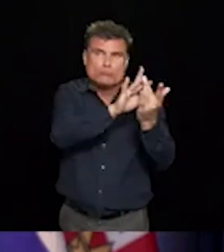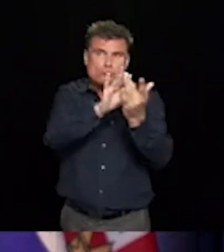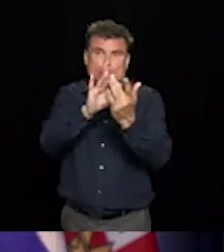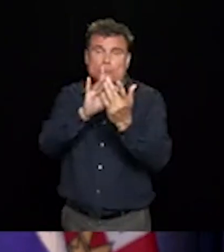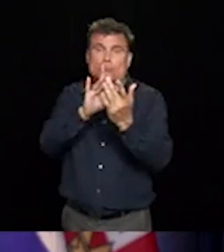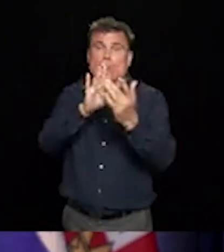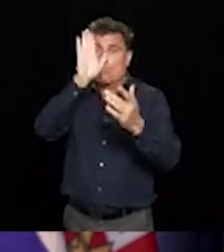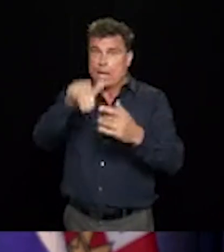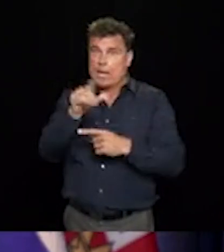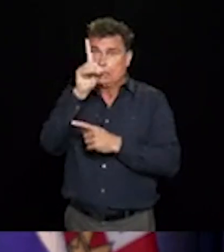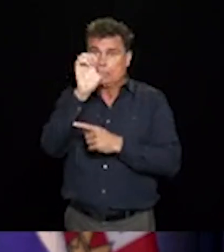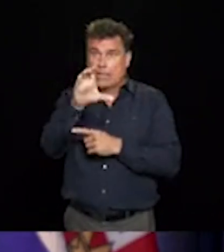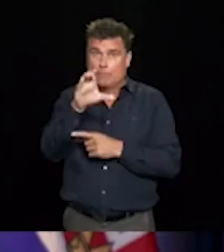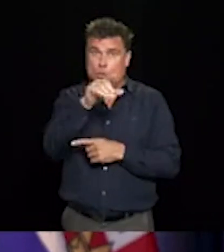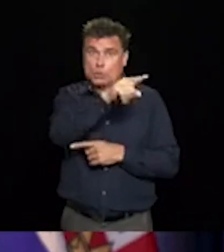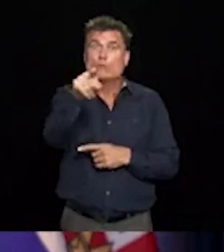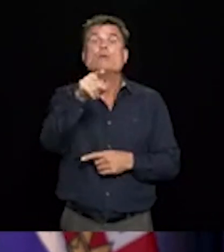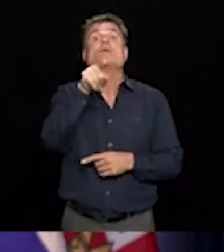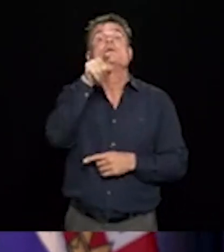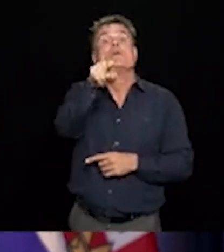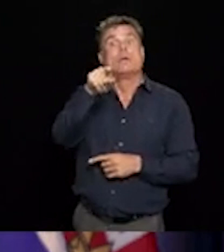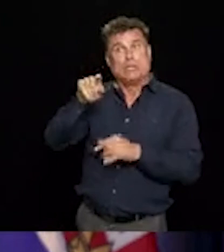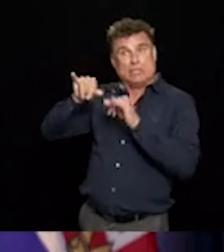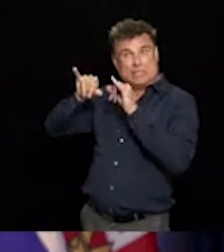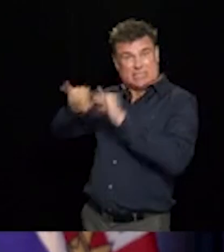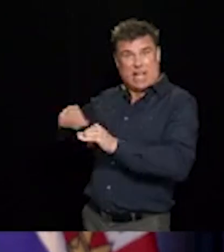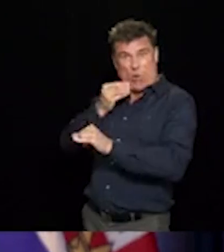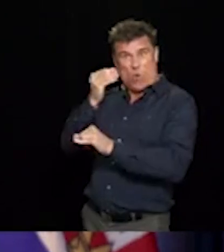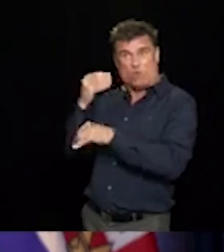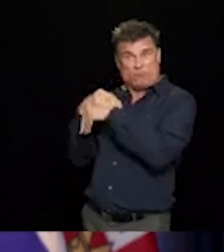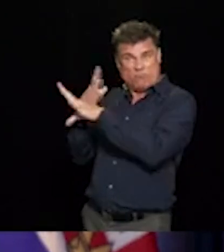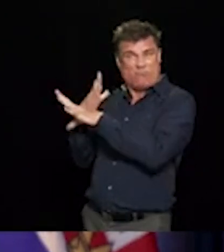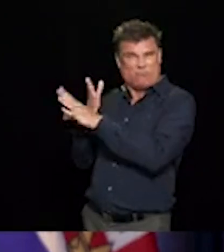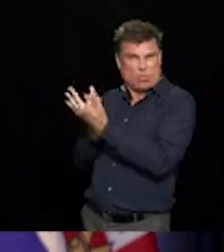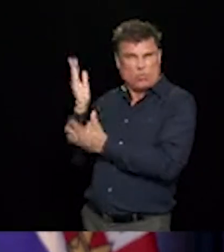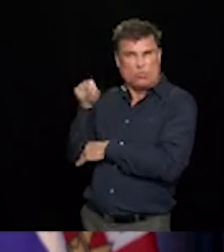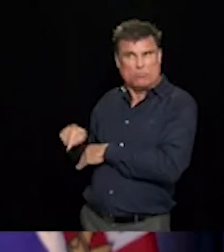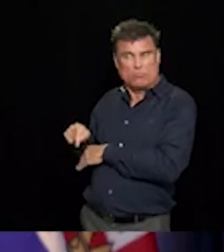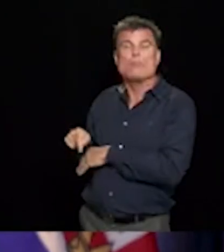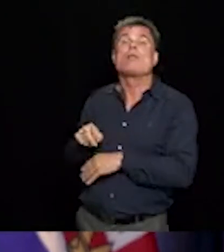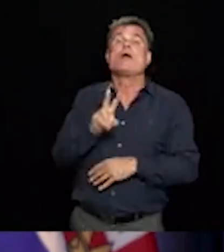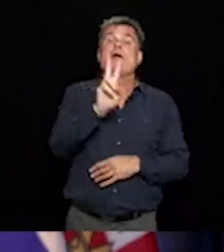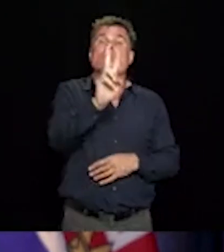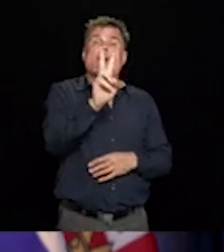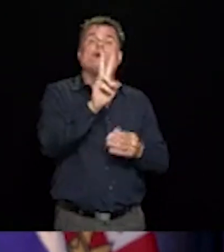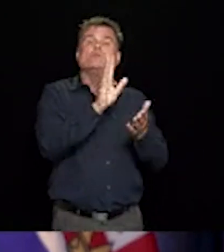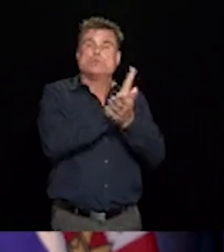the school year will look like. And we're going to be going through the next weeks and